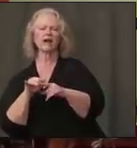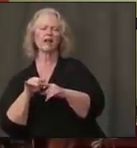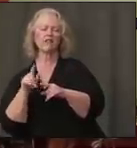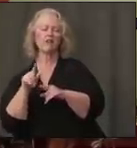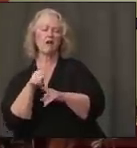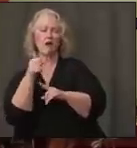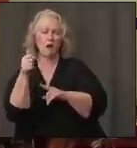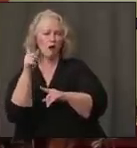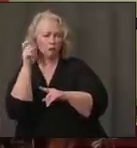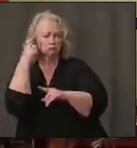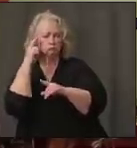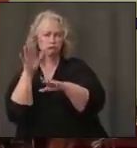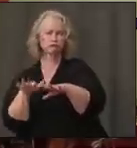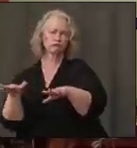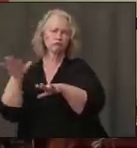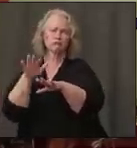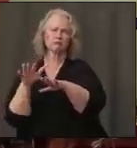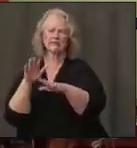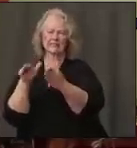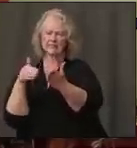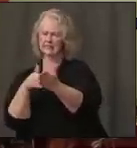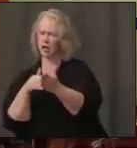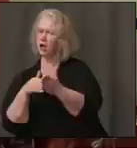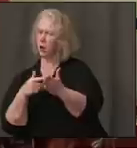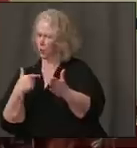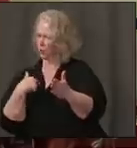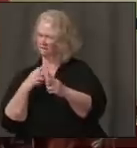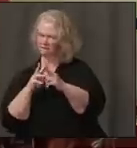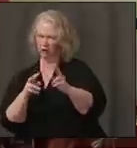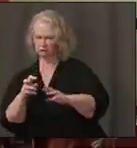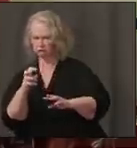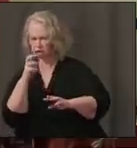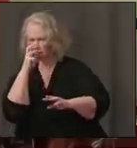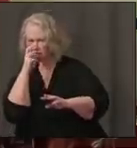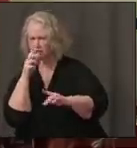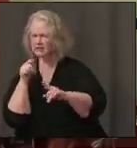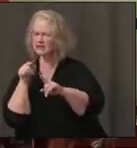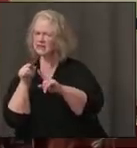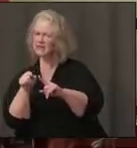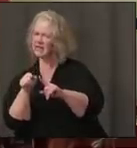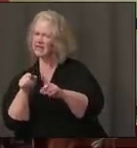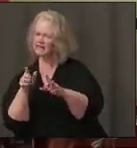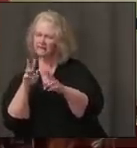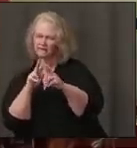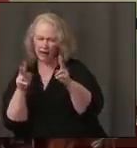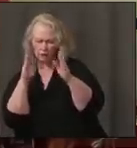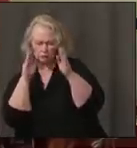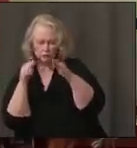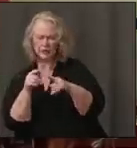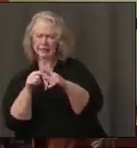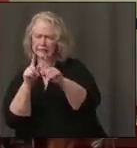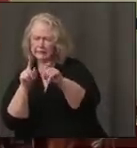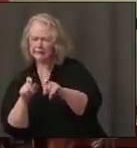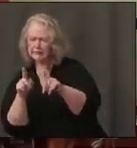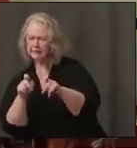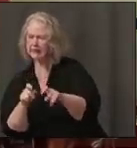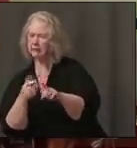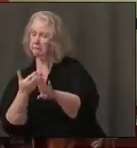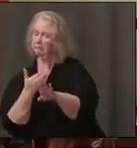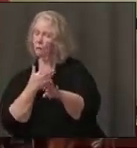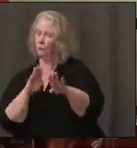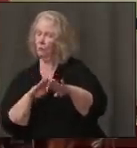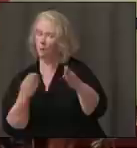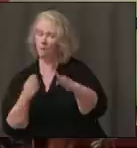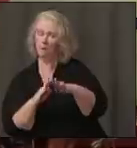very stringent criteria for reopening that deals with testing and deals with the number of new